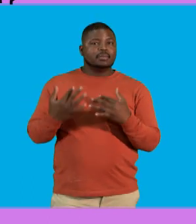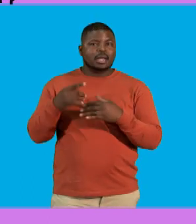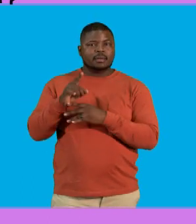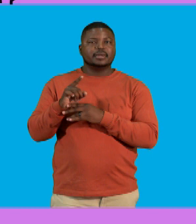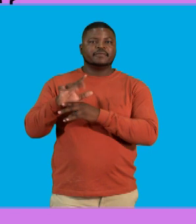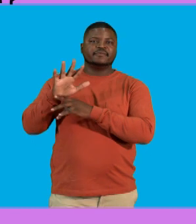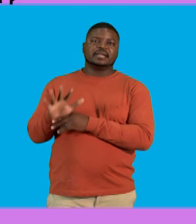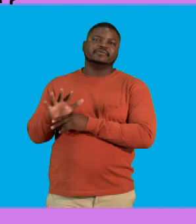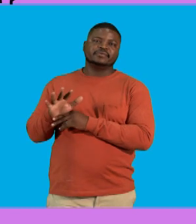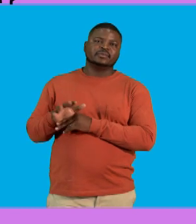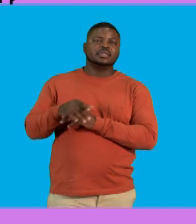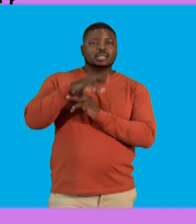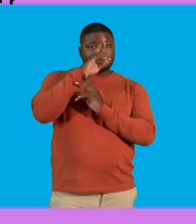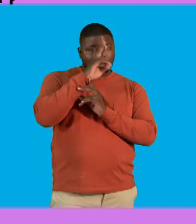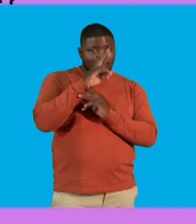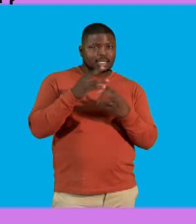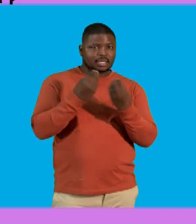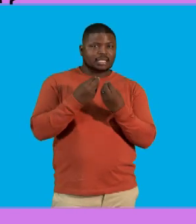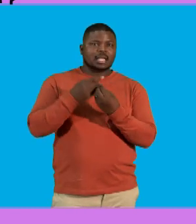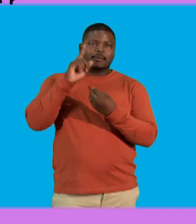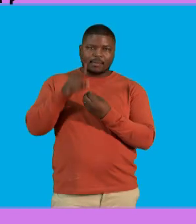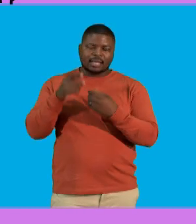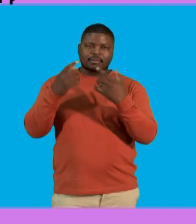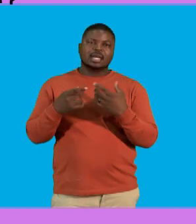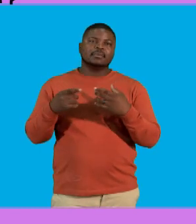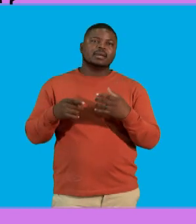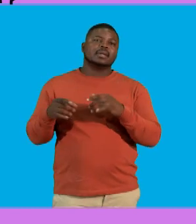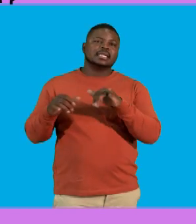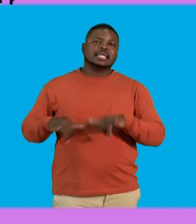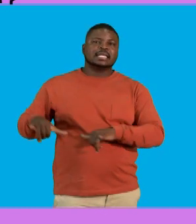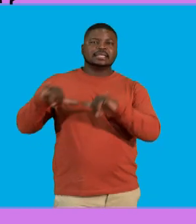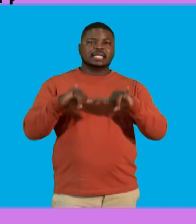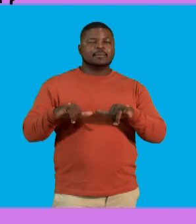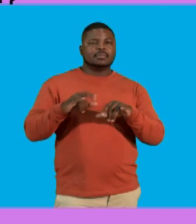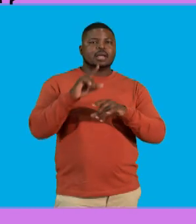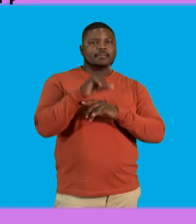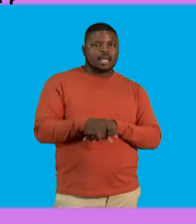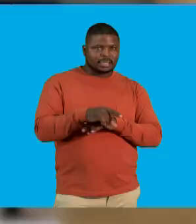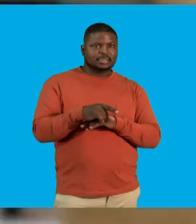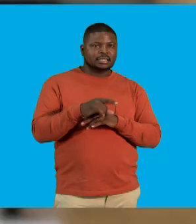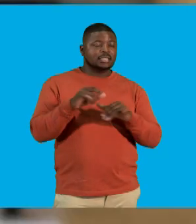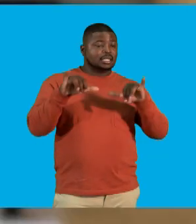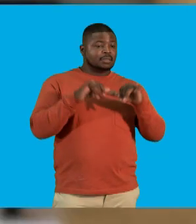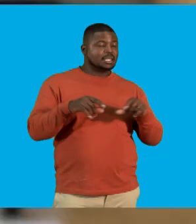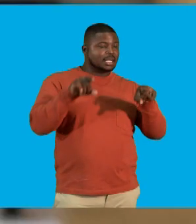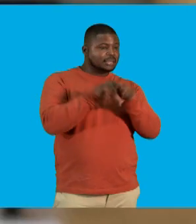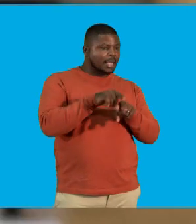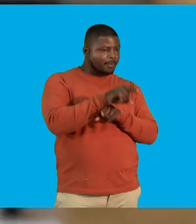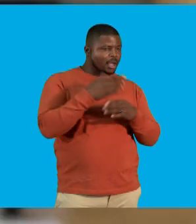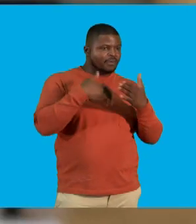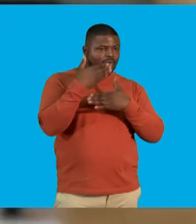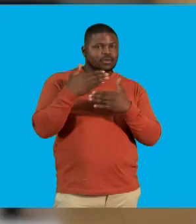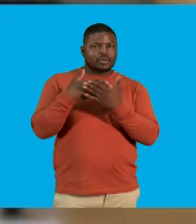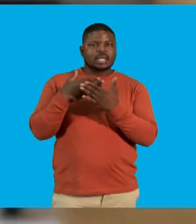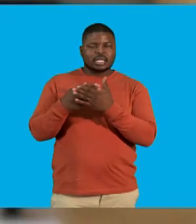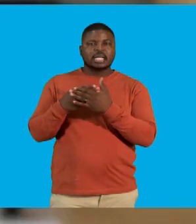5 milliliters. So you cannot divide units that are not the same. You always have to divide units that are not the same, and then you divide by you